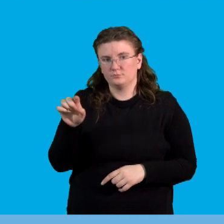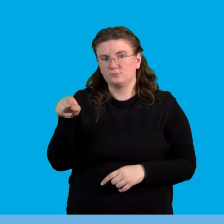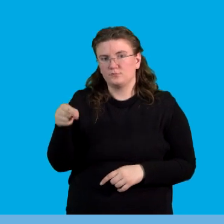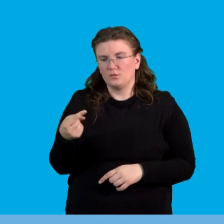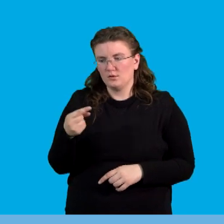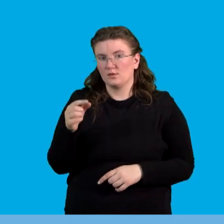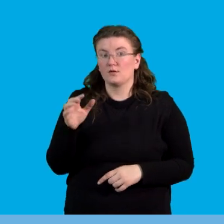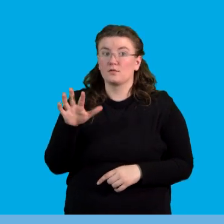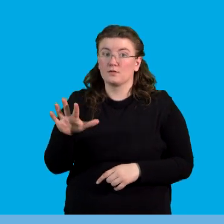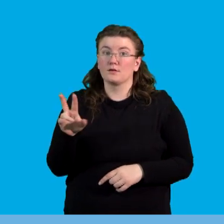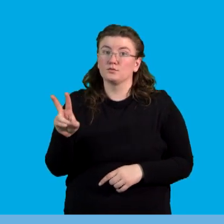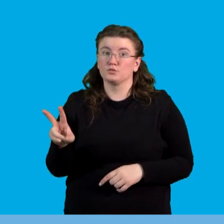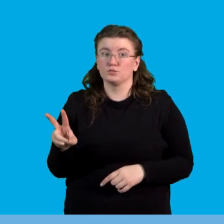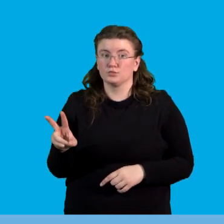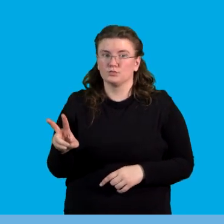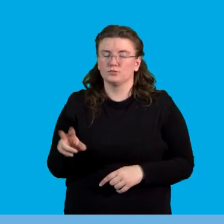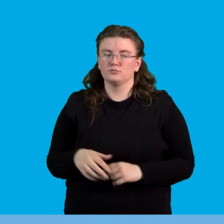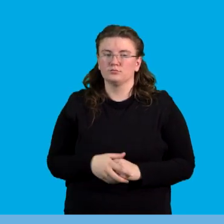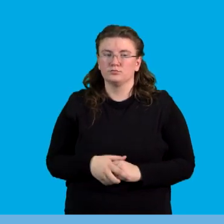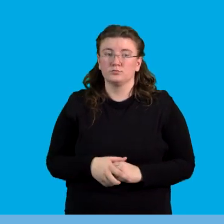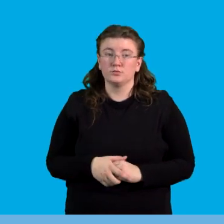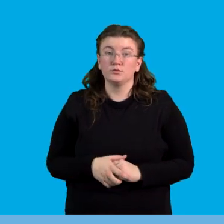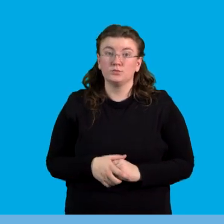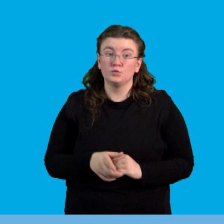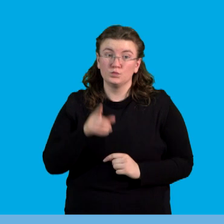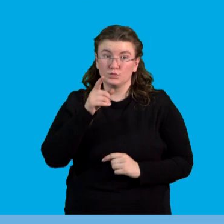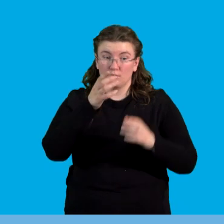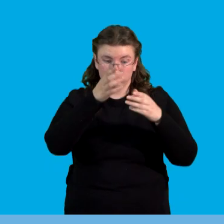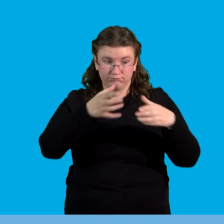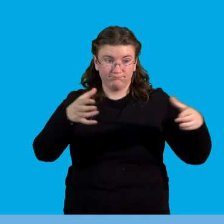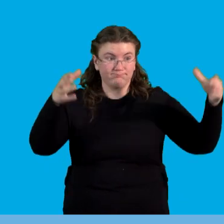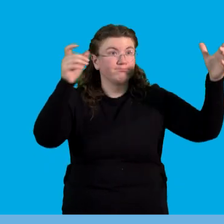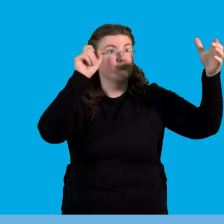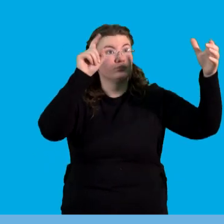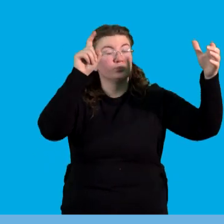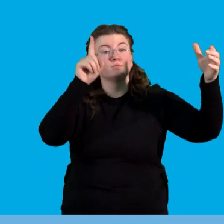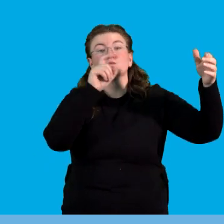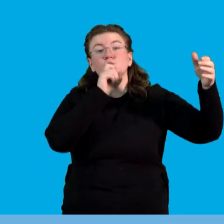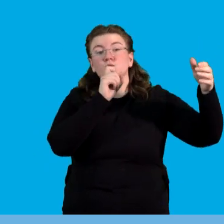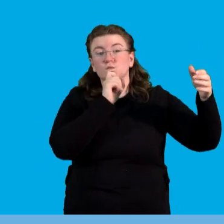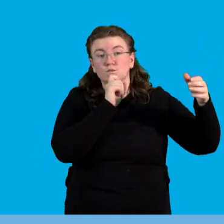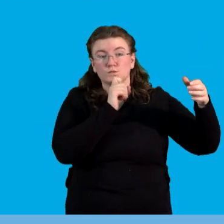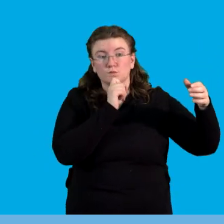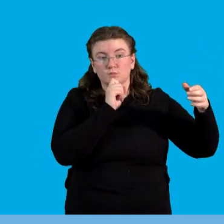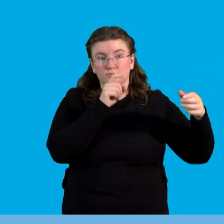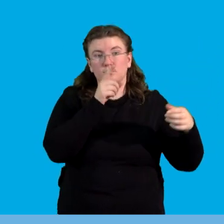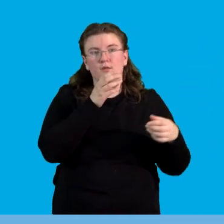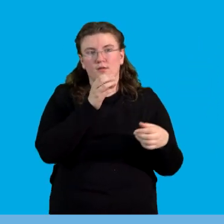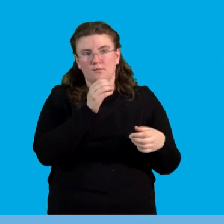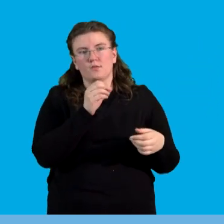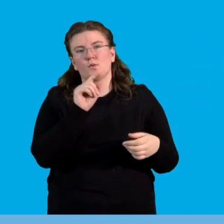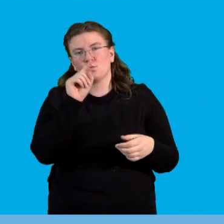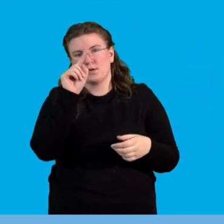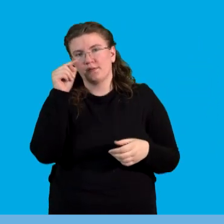443 rands and 52 cents. You using this geyser that has this power,